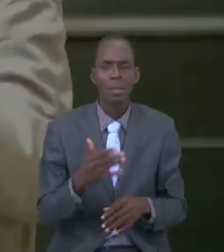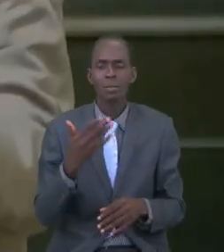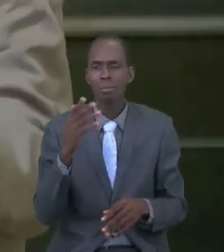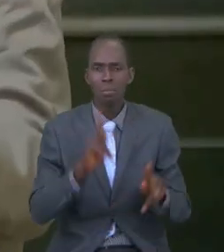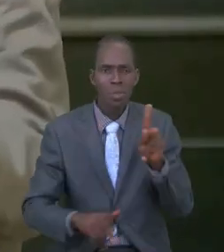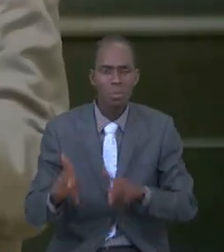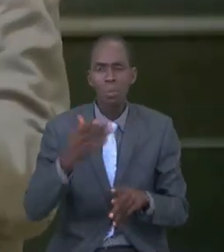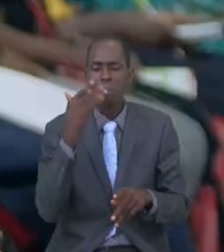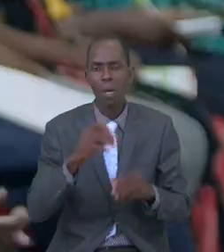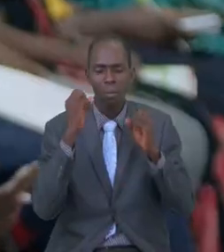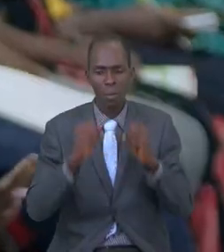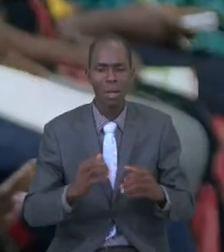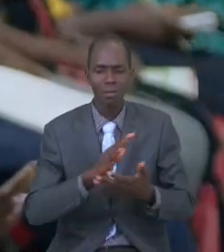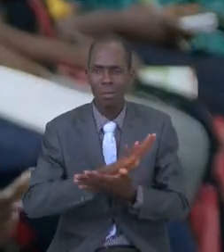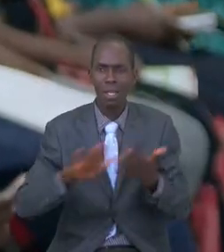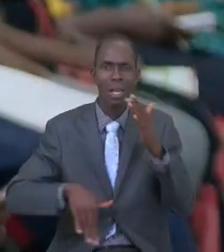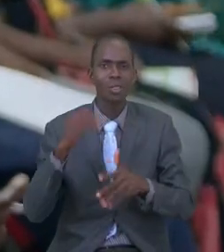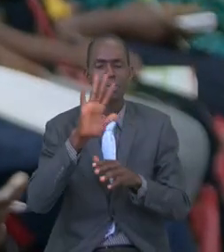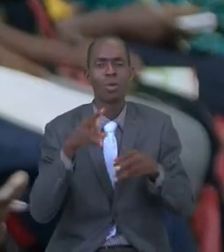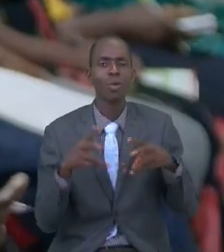out of the way.